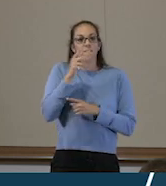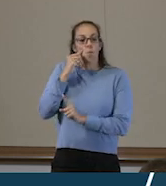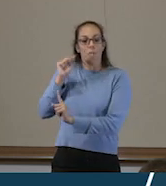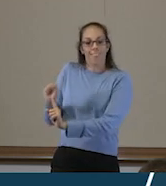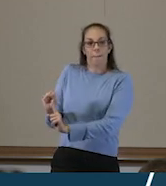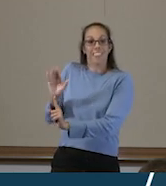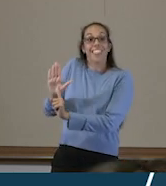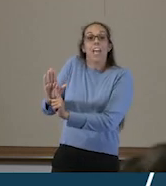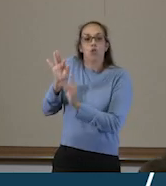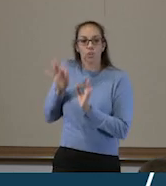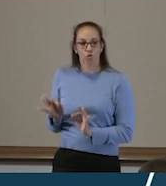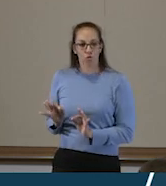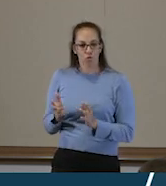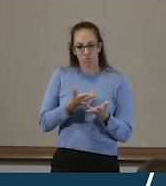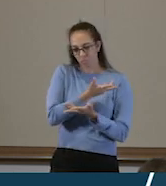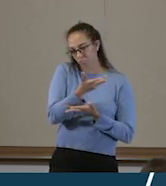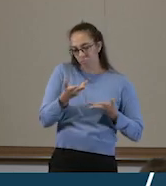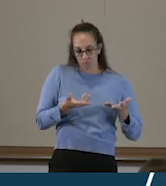They also can